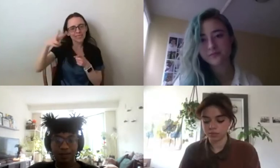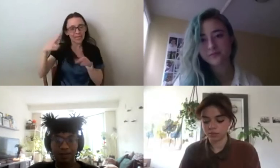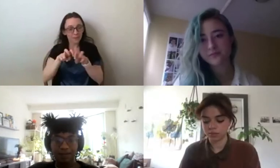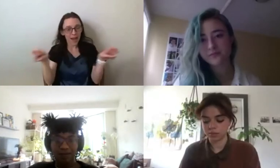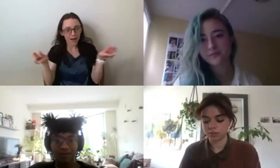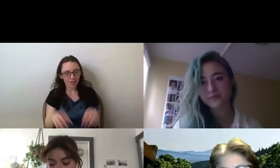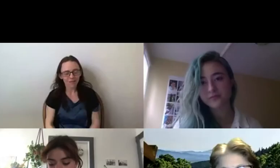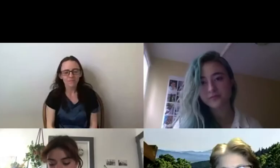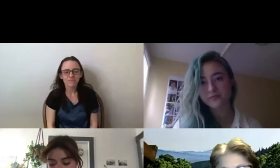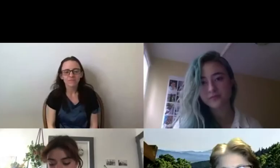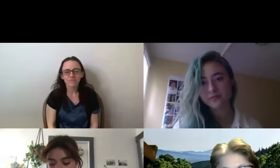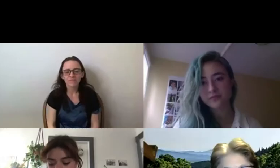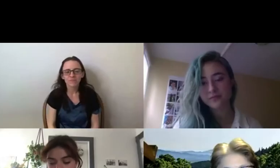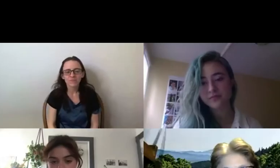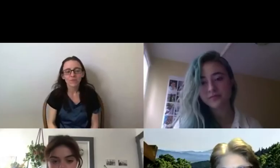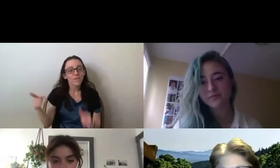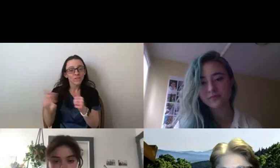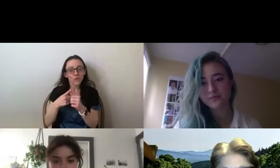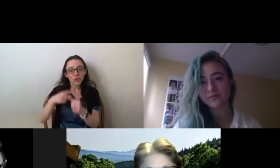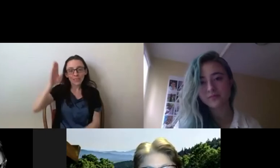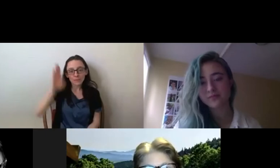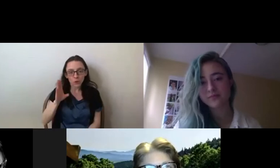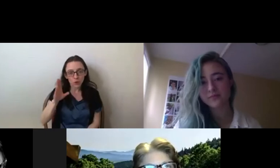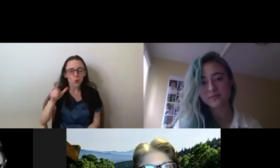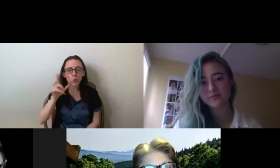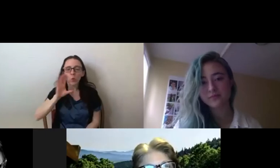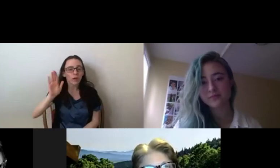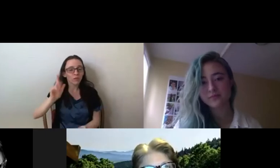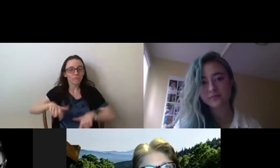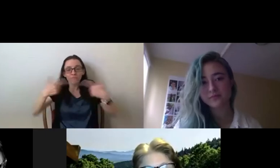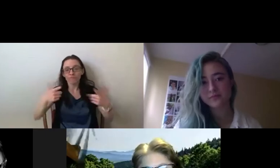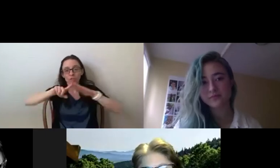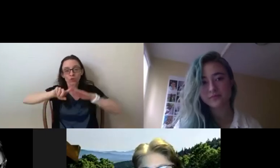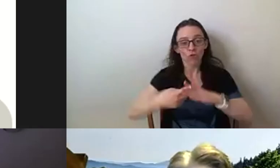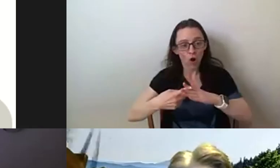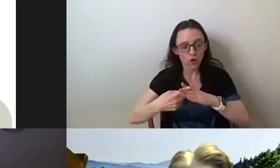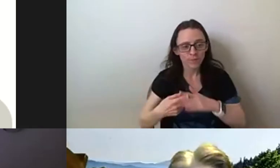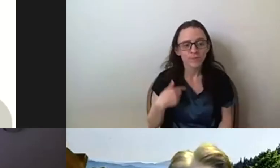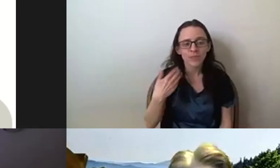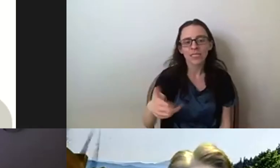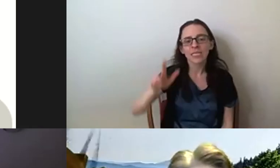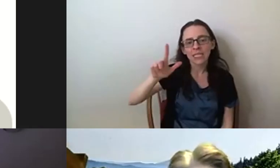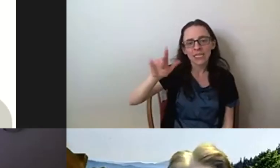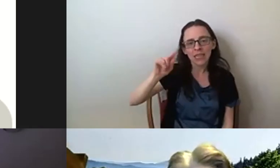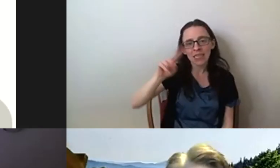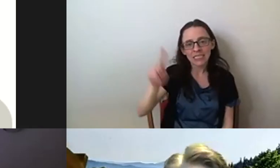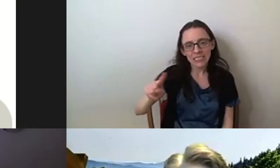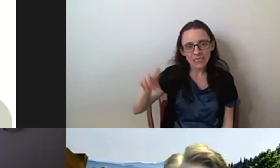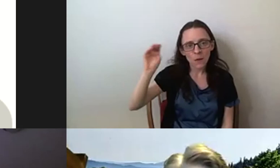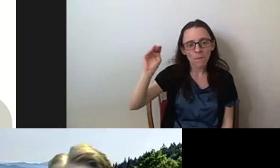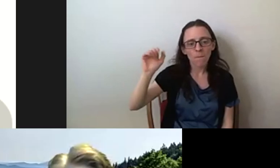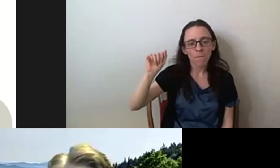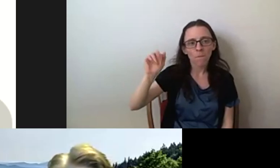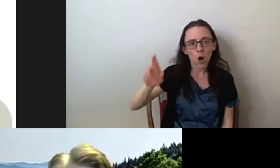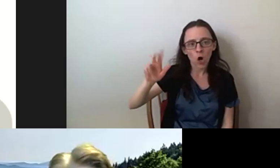And our first speaker, who's going to jump right in and take it away, is Liz Marluz, who is